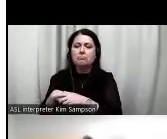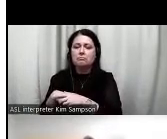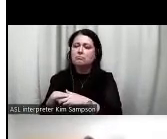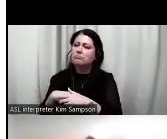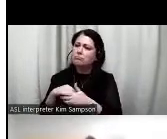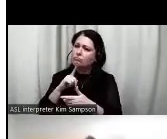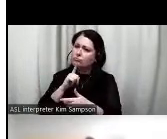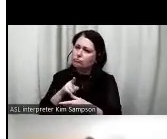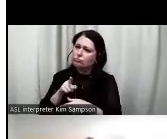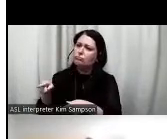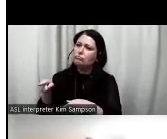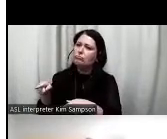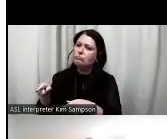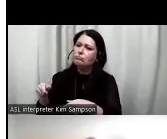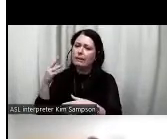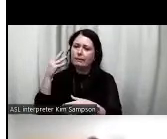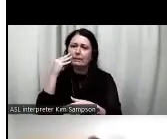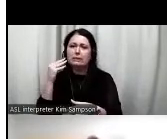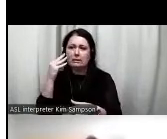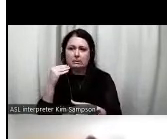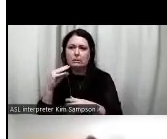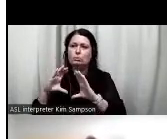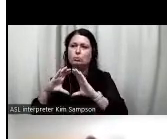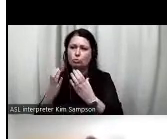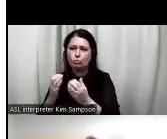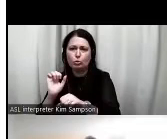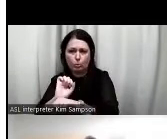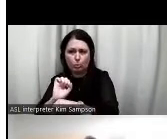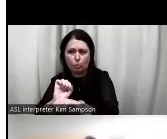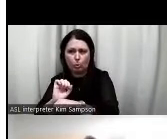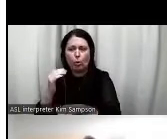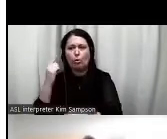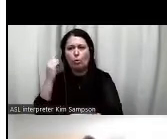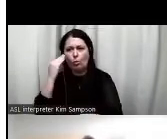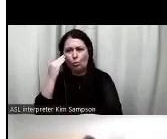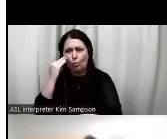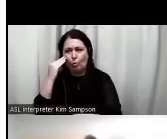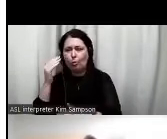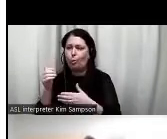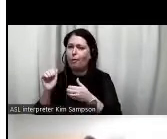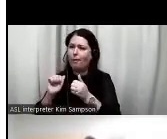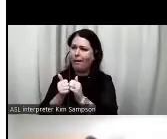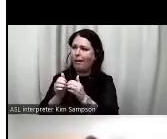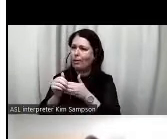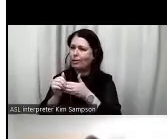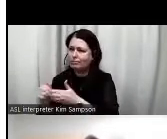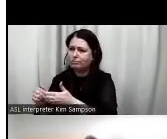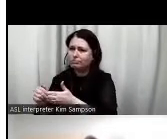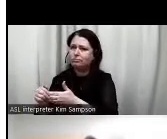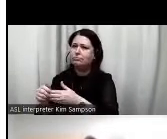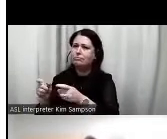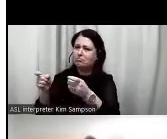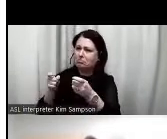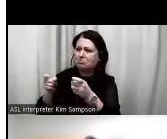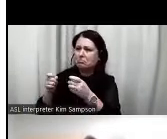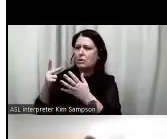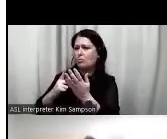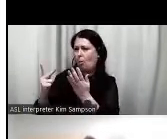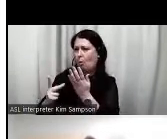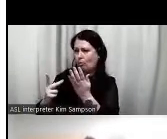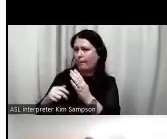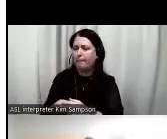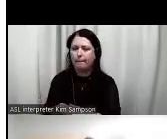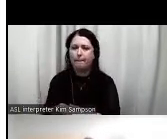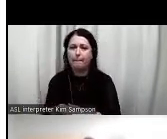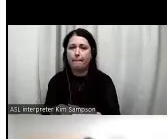really has some experience with group work so that they can facilitate the program. And